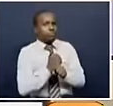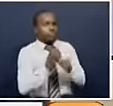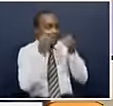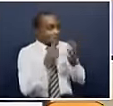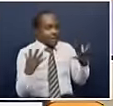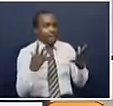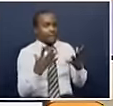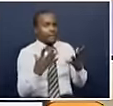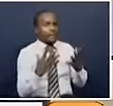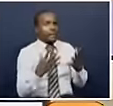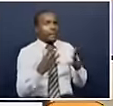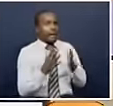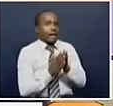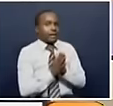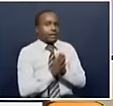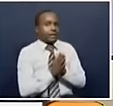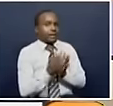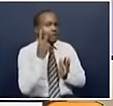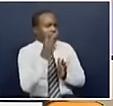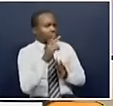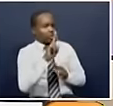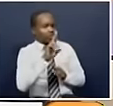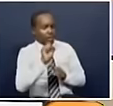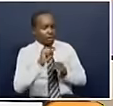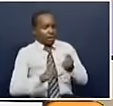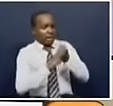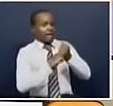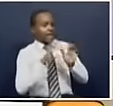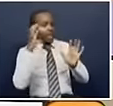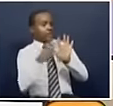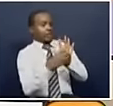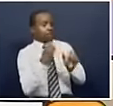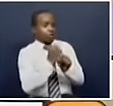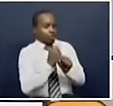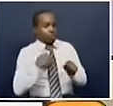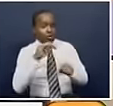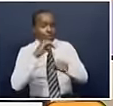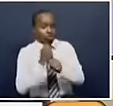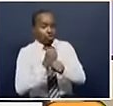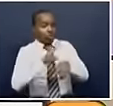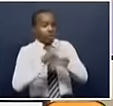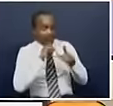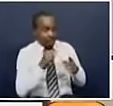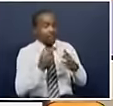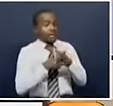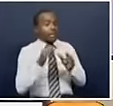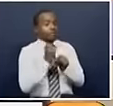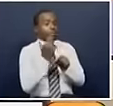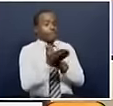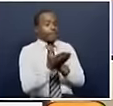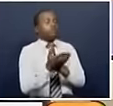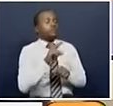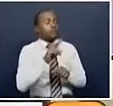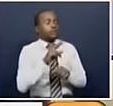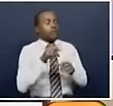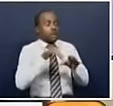many. And I saw USAID, you know, advertising for a job, and I applied and I got the job. And so I started my career in USAID in accounting.